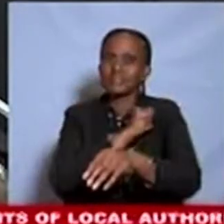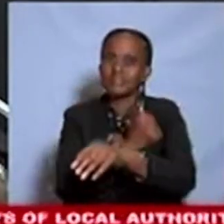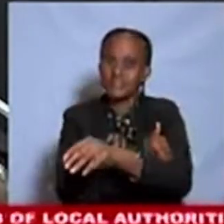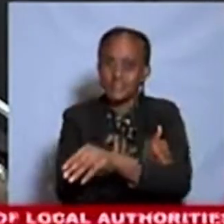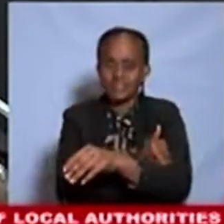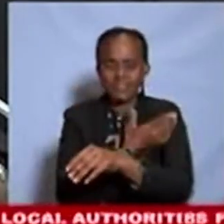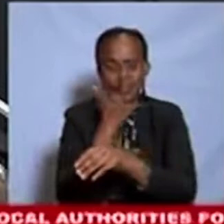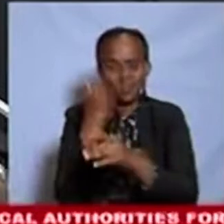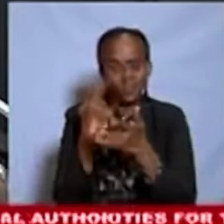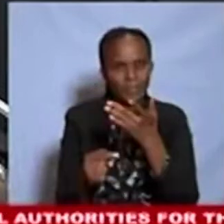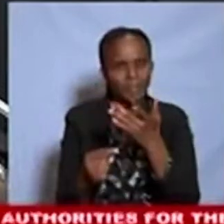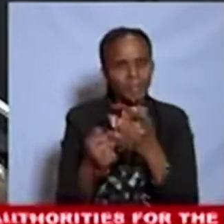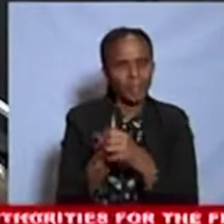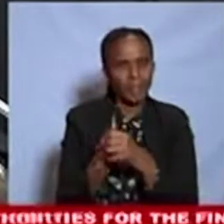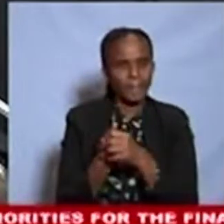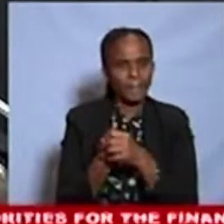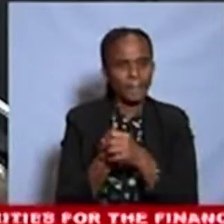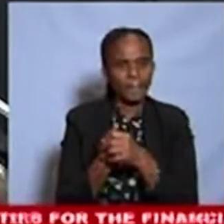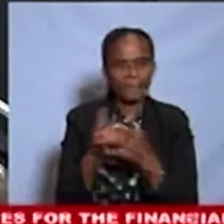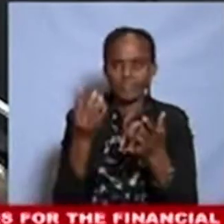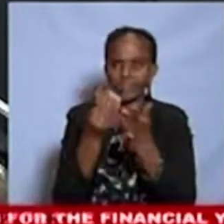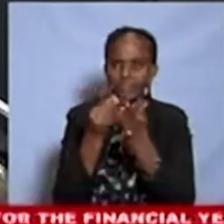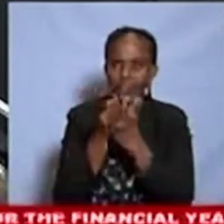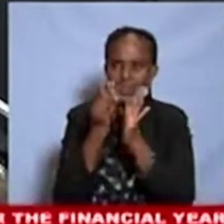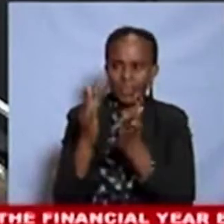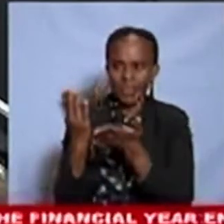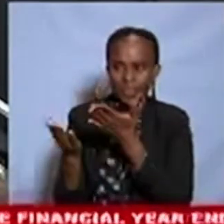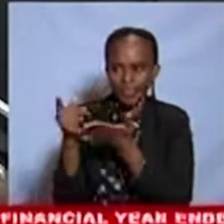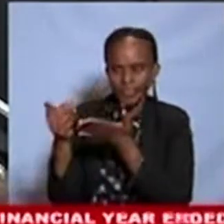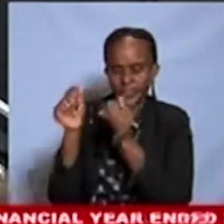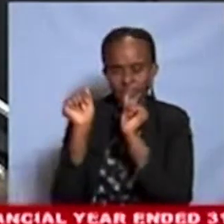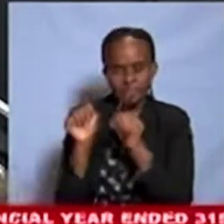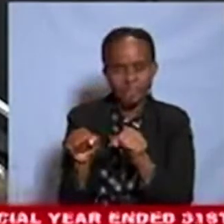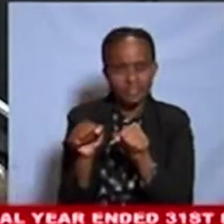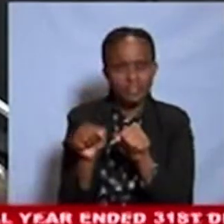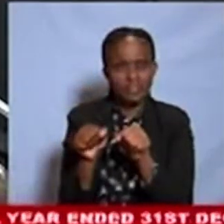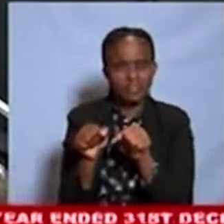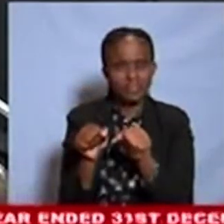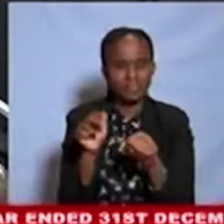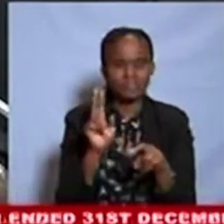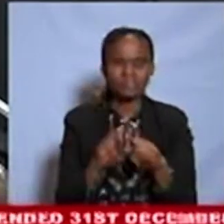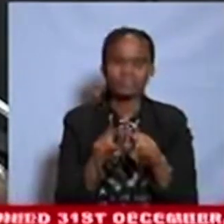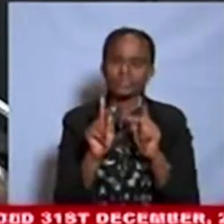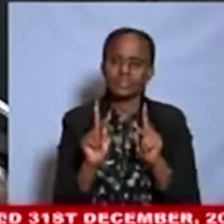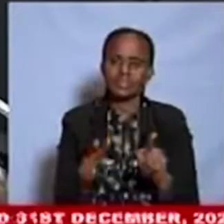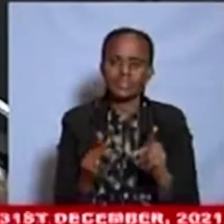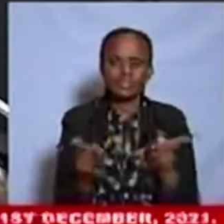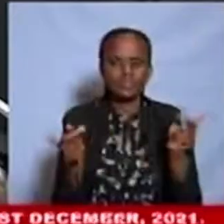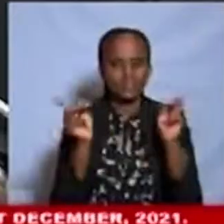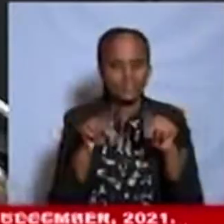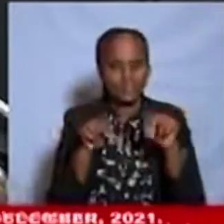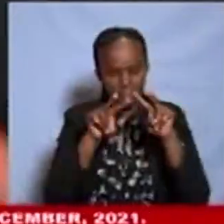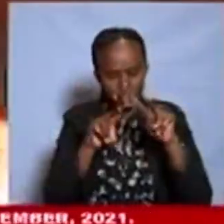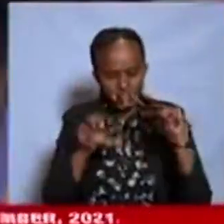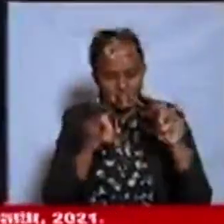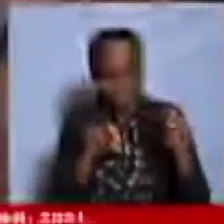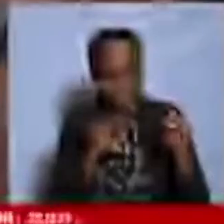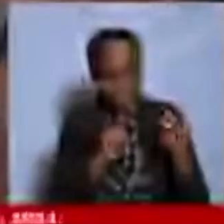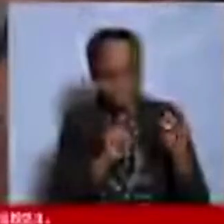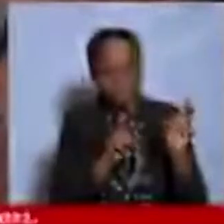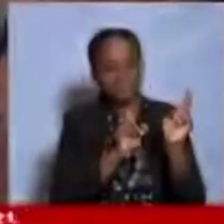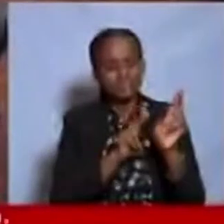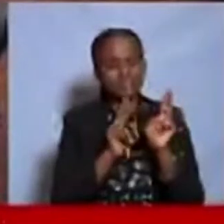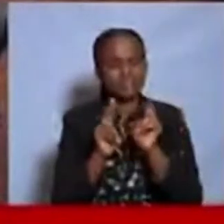unless the treasurer can. Chair, when you check here, the